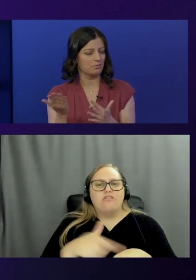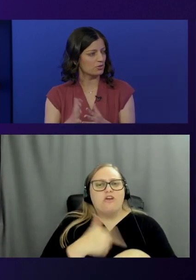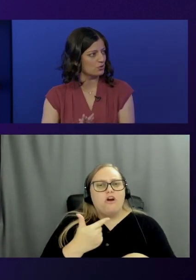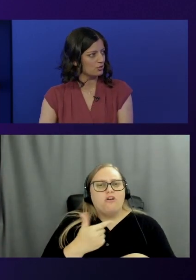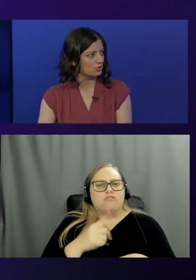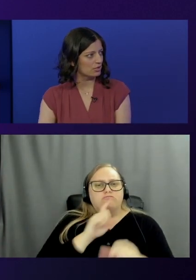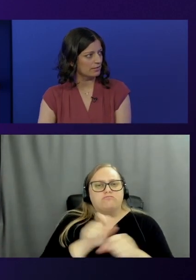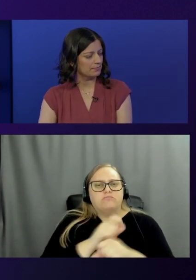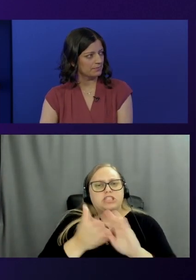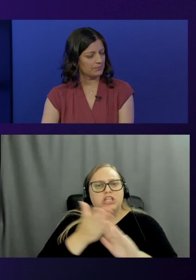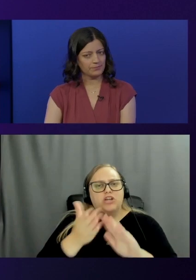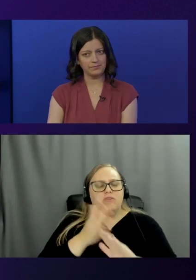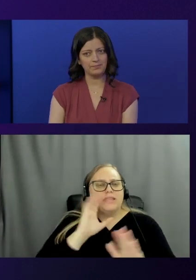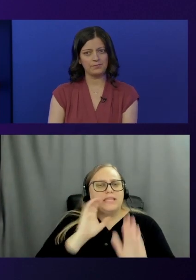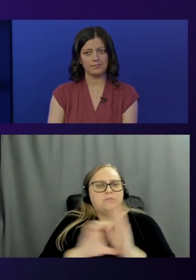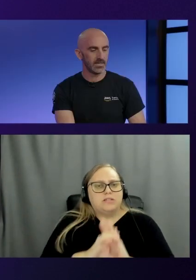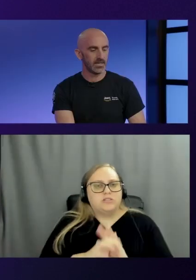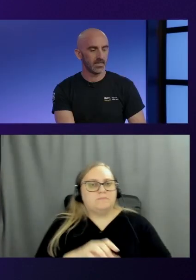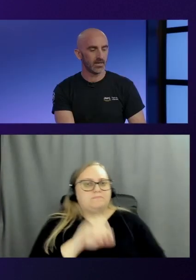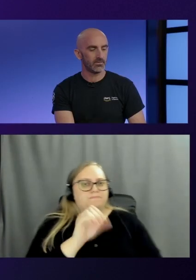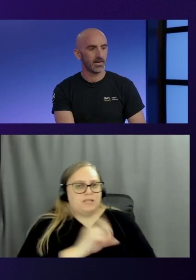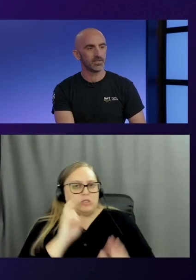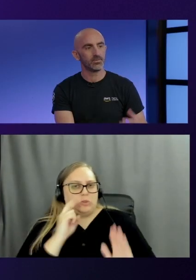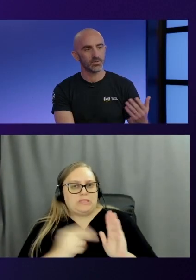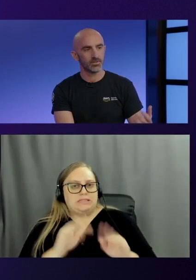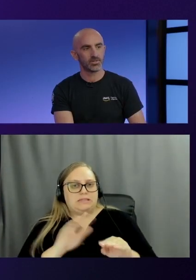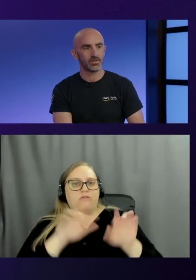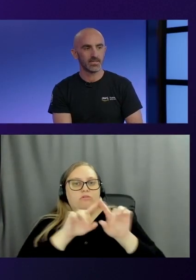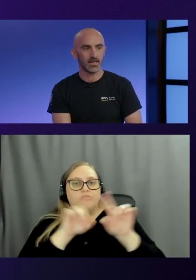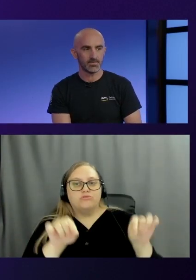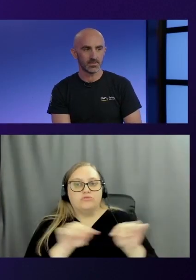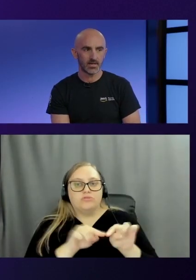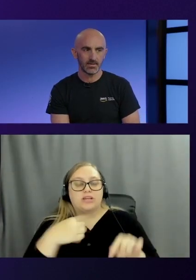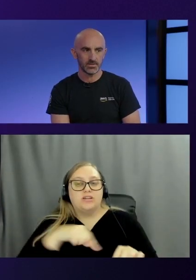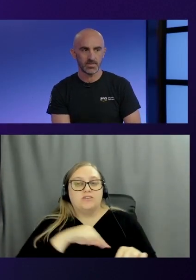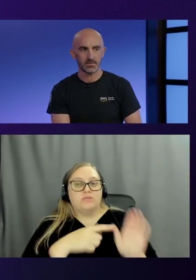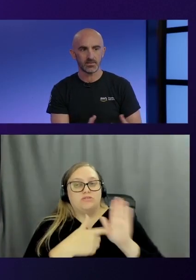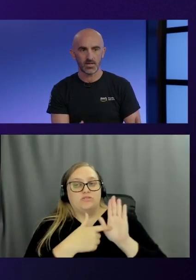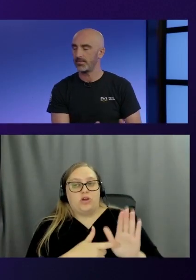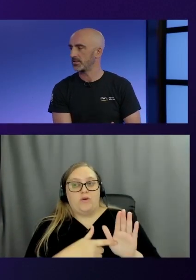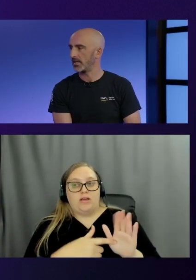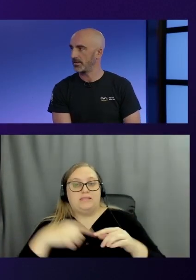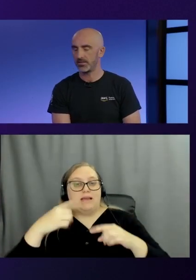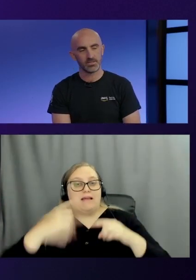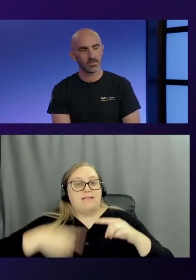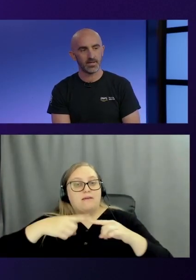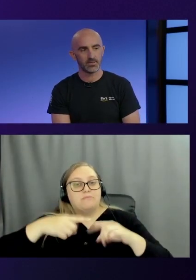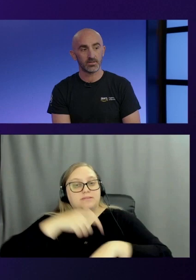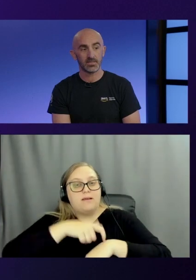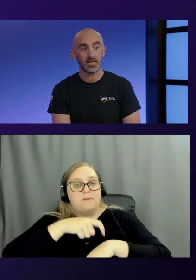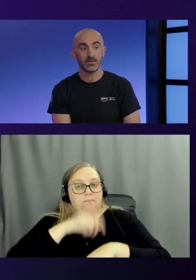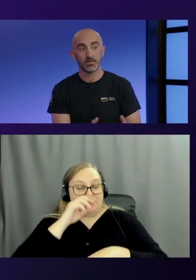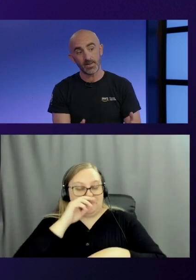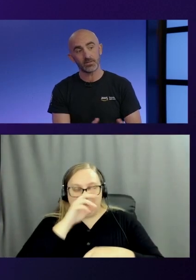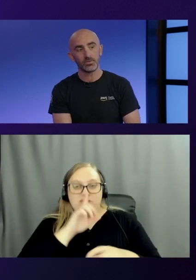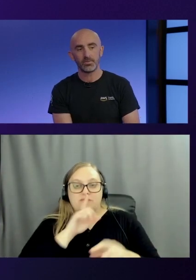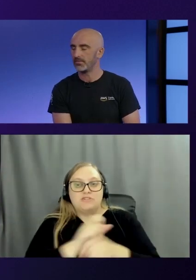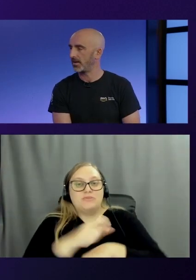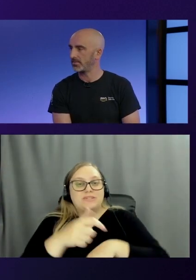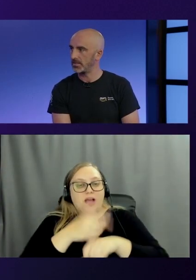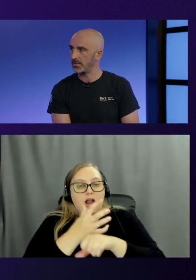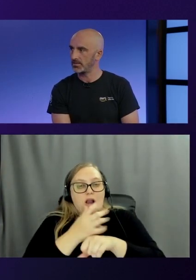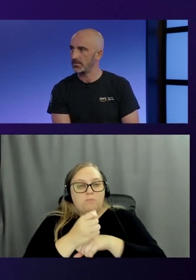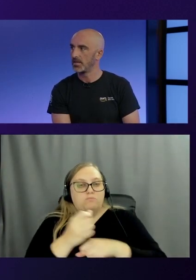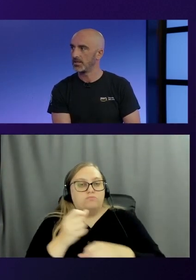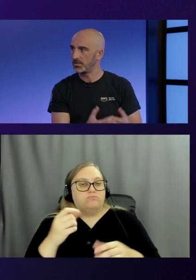generate an image? Yeah, so you can see on the screen here, we're actually also showing the elapsed time. So that's the time it's taken to generate. So it's taken about